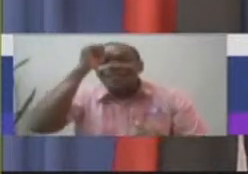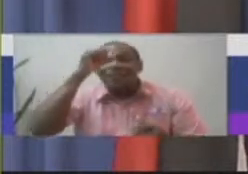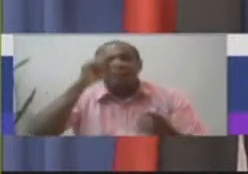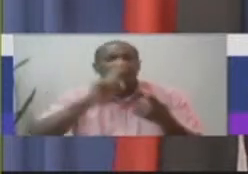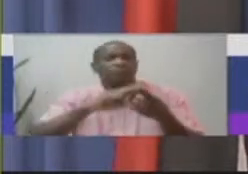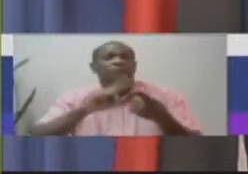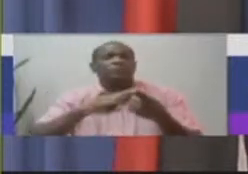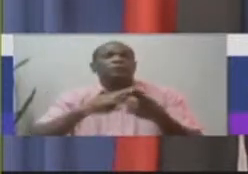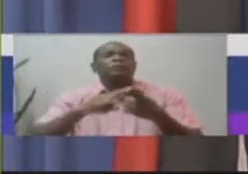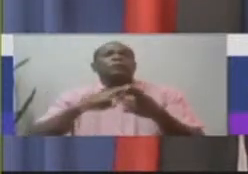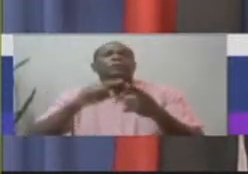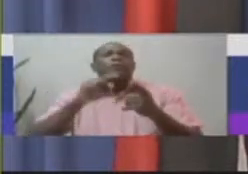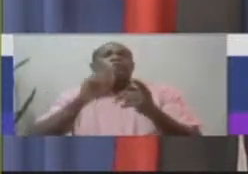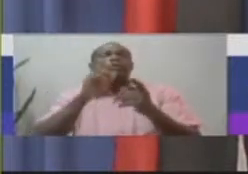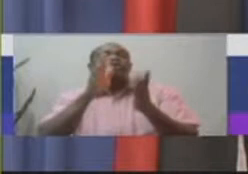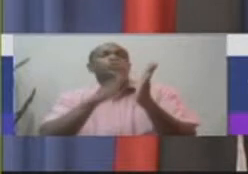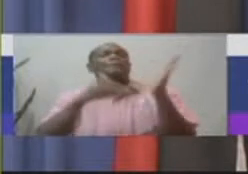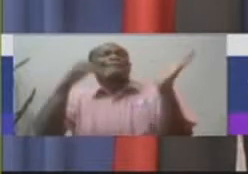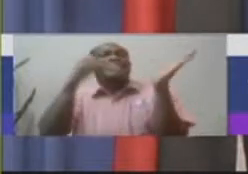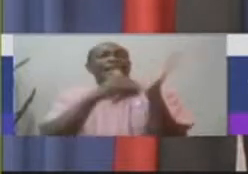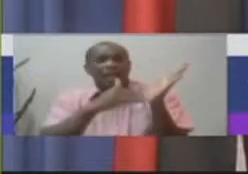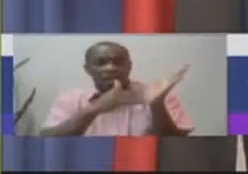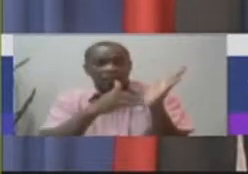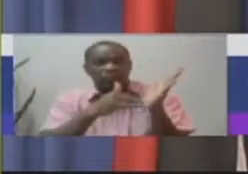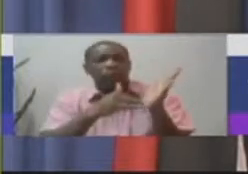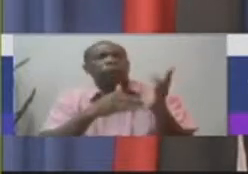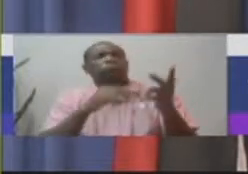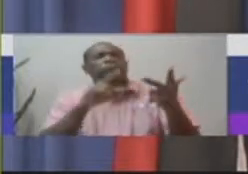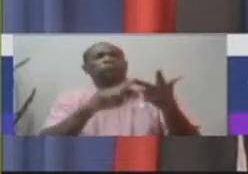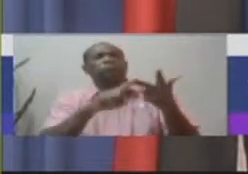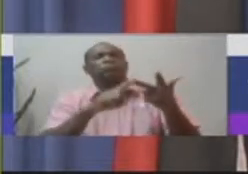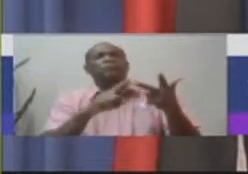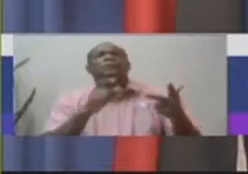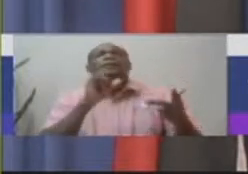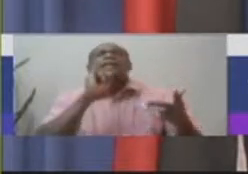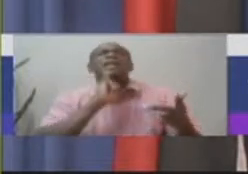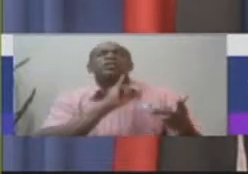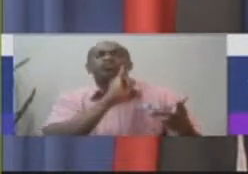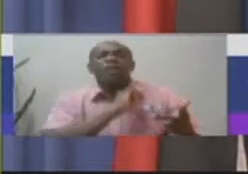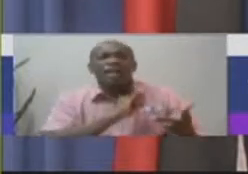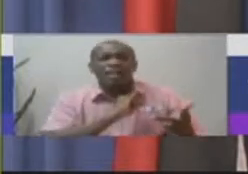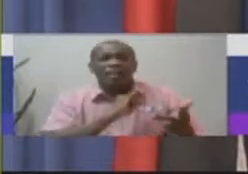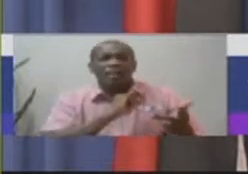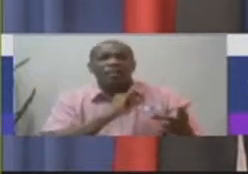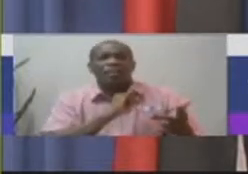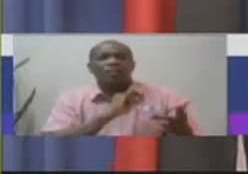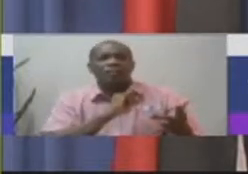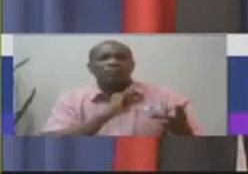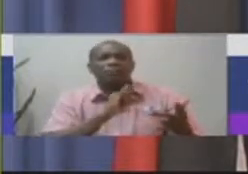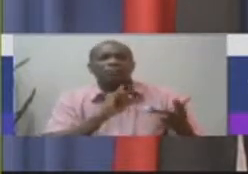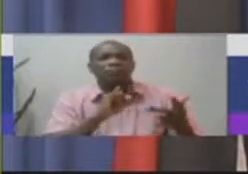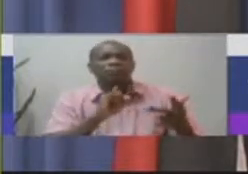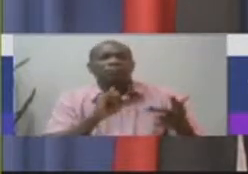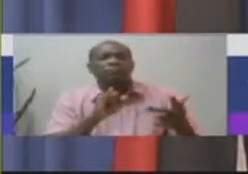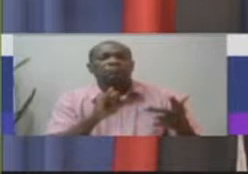Zealand. Look at what is happening in Israel, Australia, the United States, the United Kingdom, and